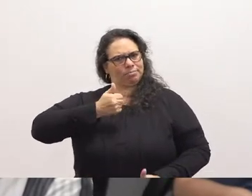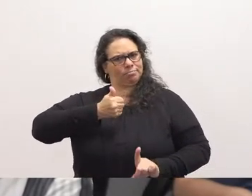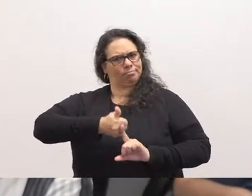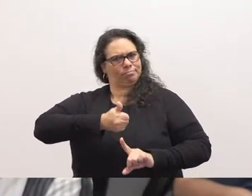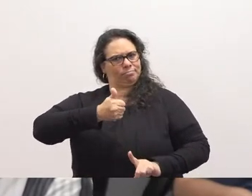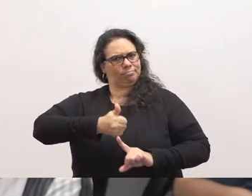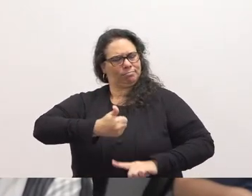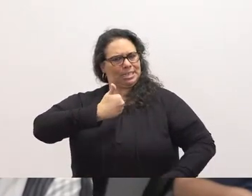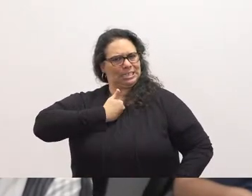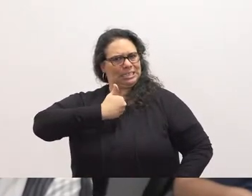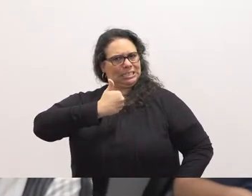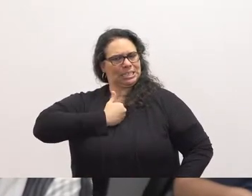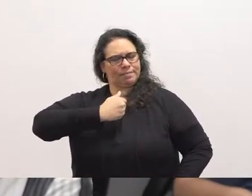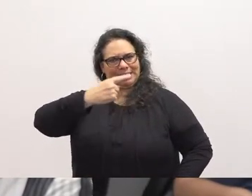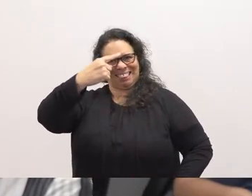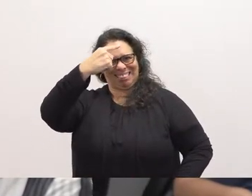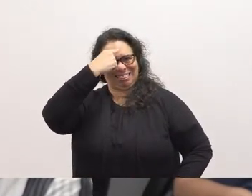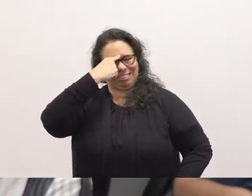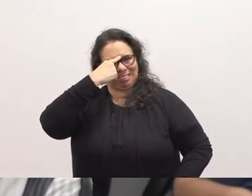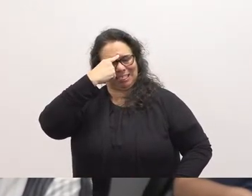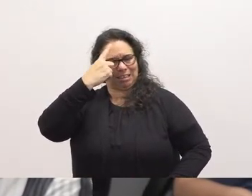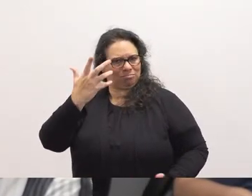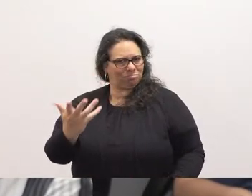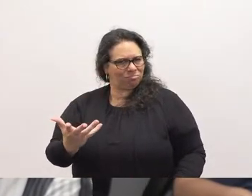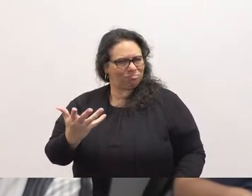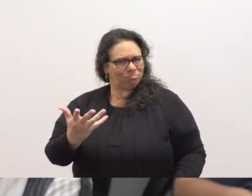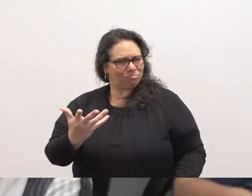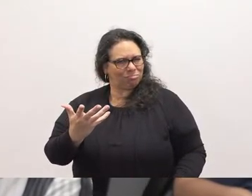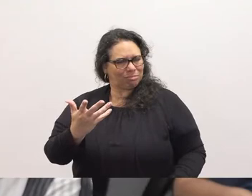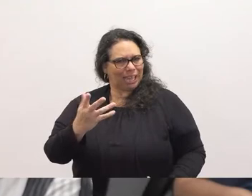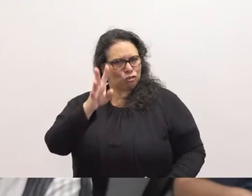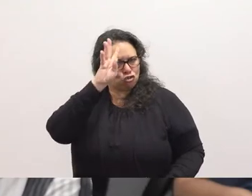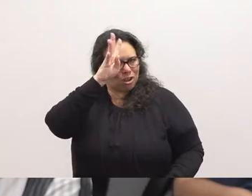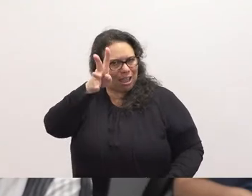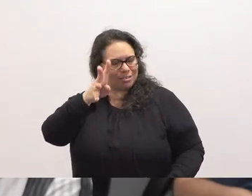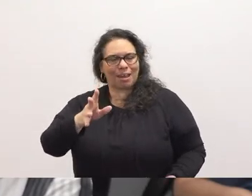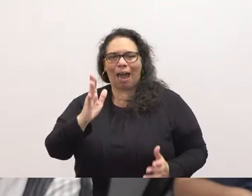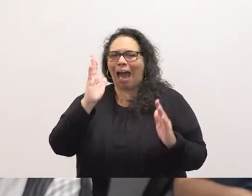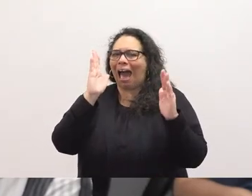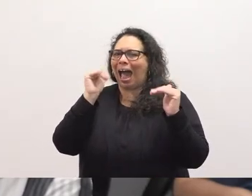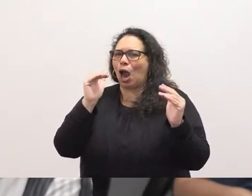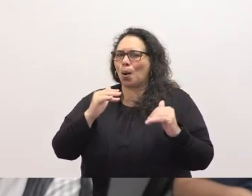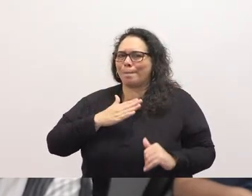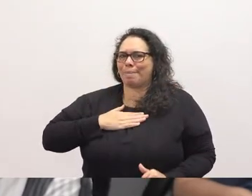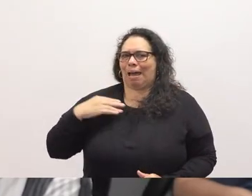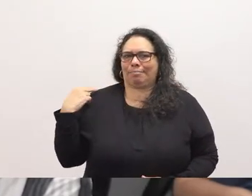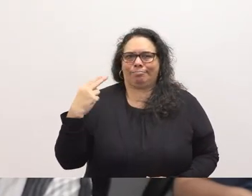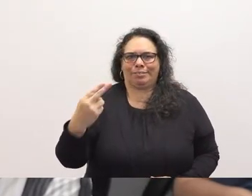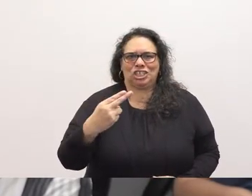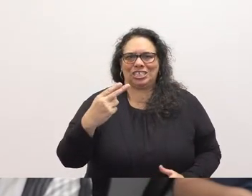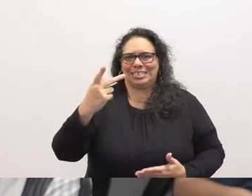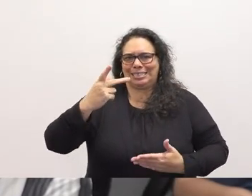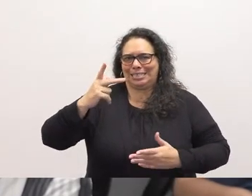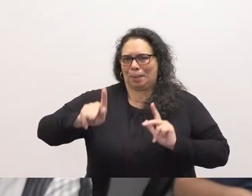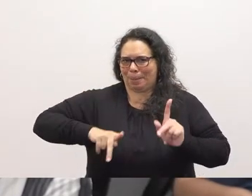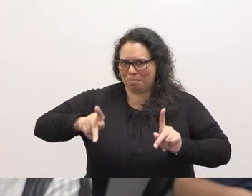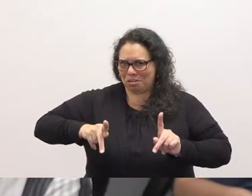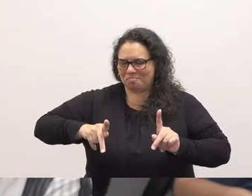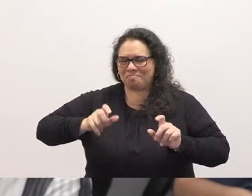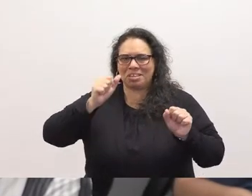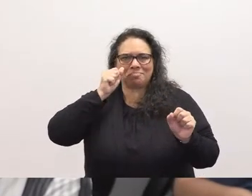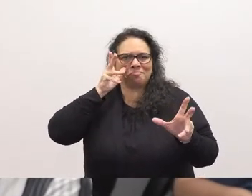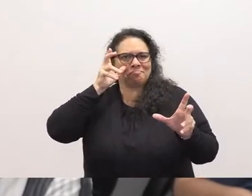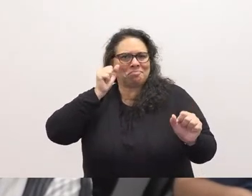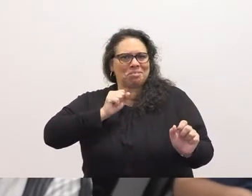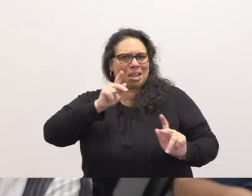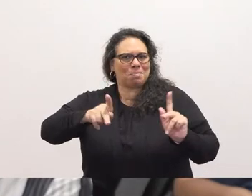box. But instead of programs, I hope my legacy is the people. The incredible people I've worked